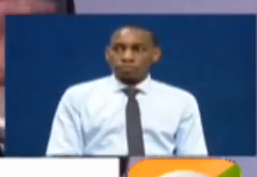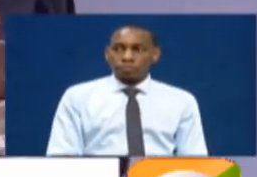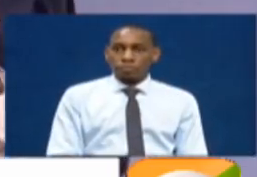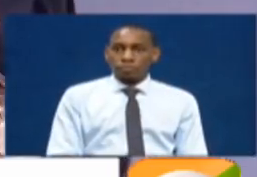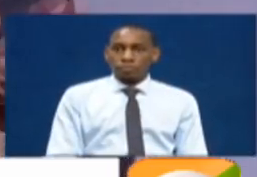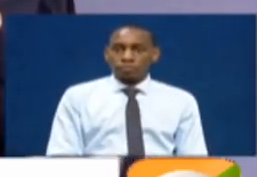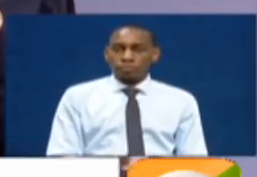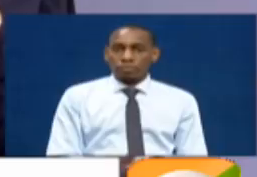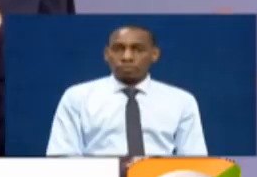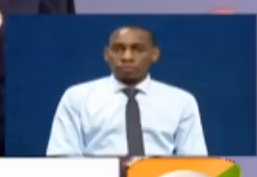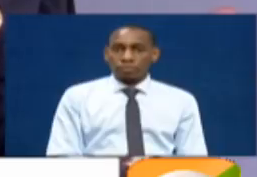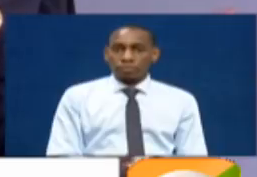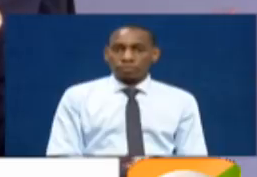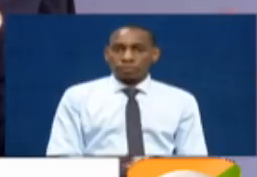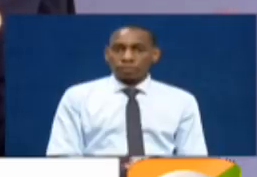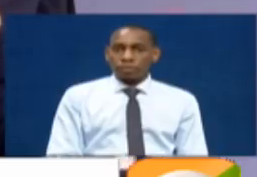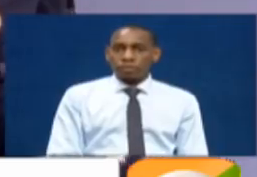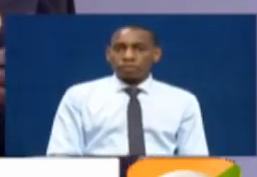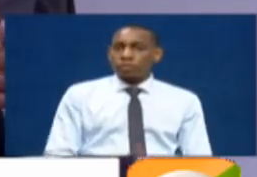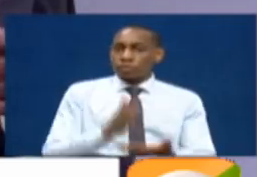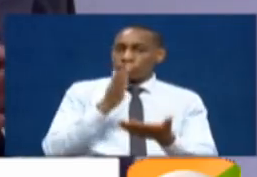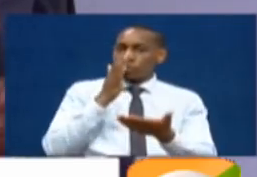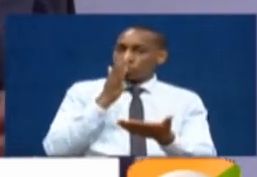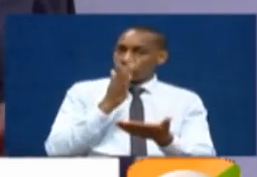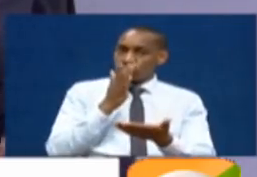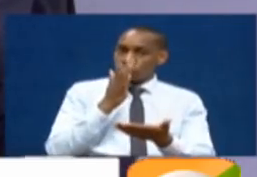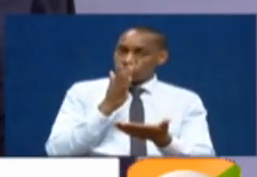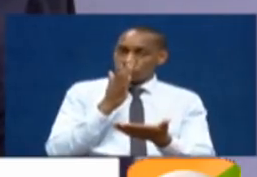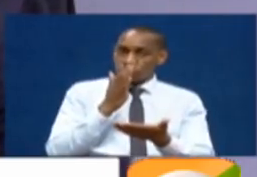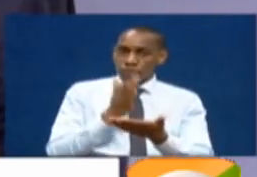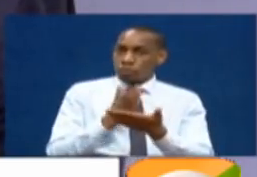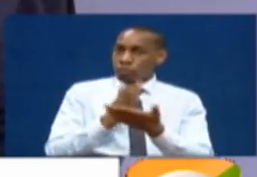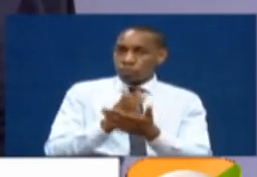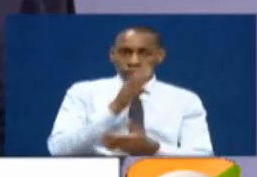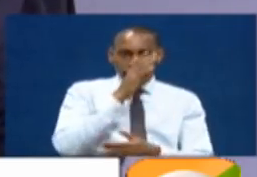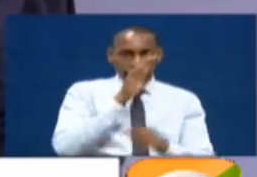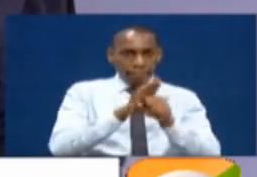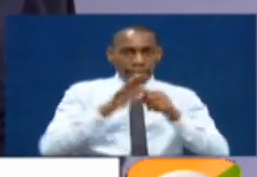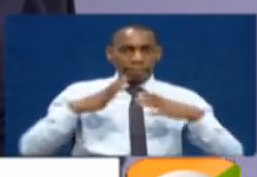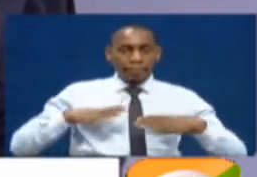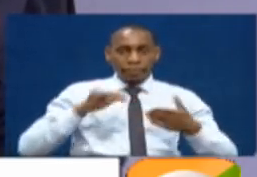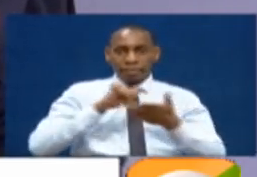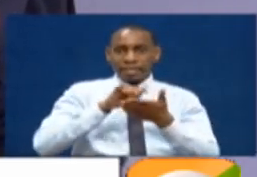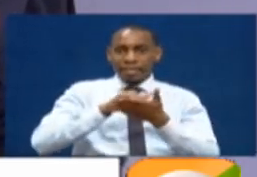I'd be cheating myself and cheating so many people there if I said that we have actually